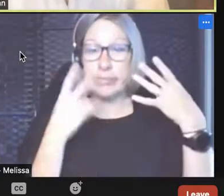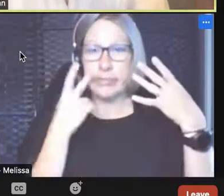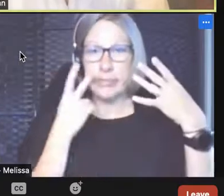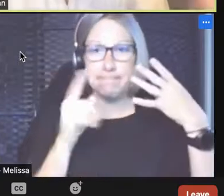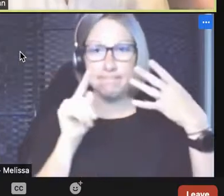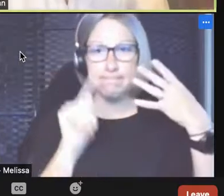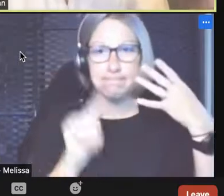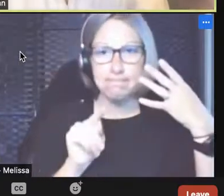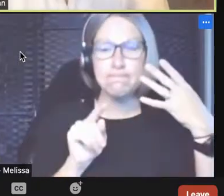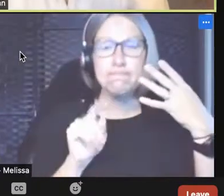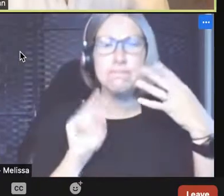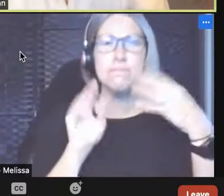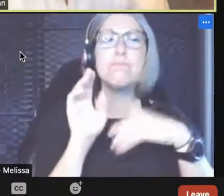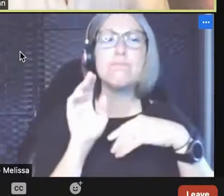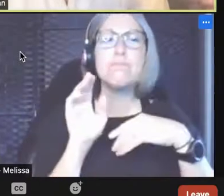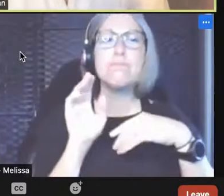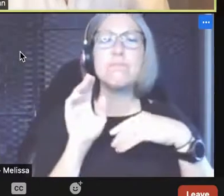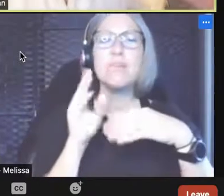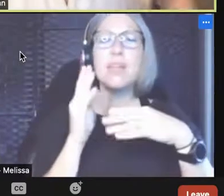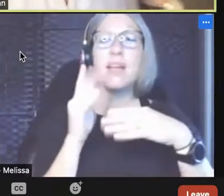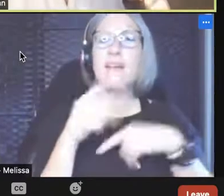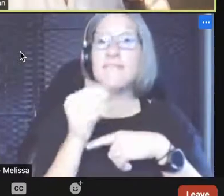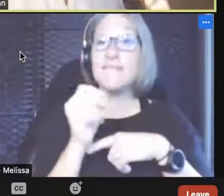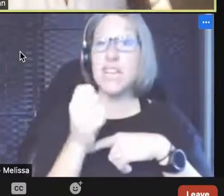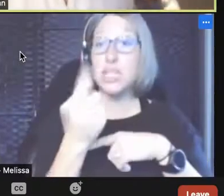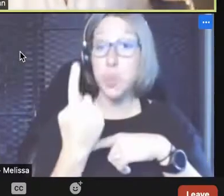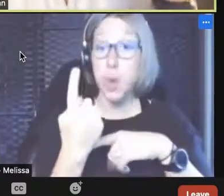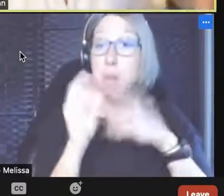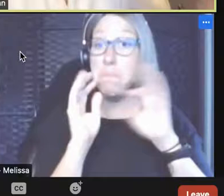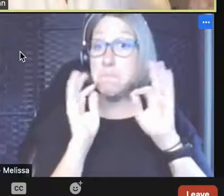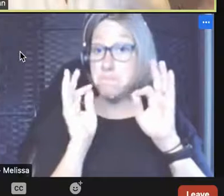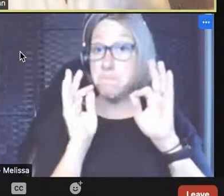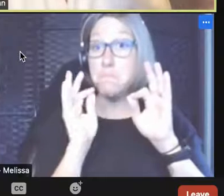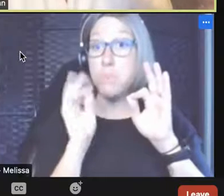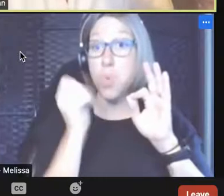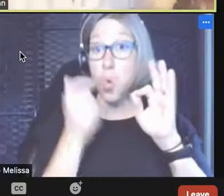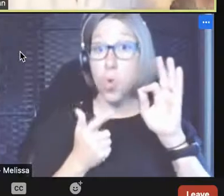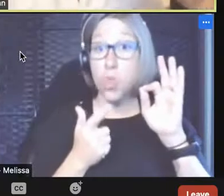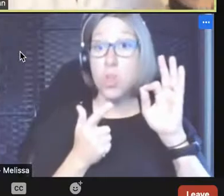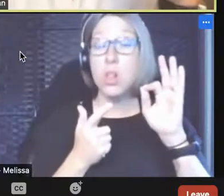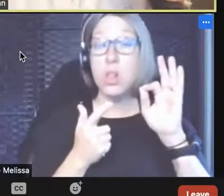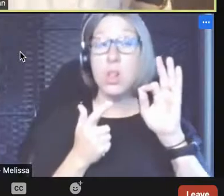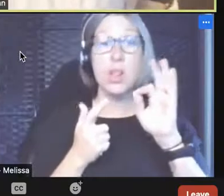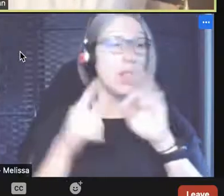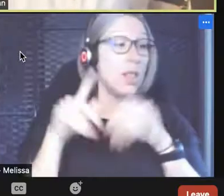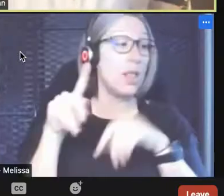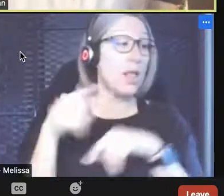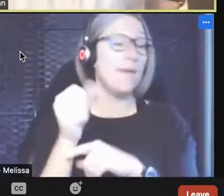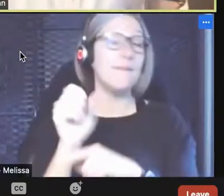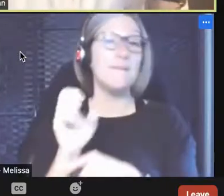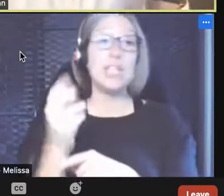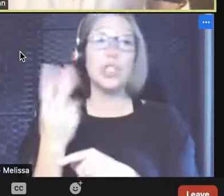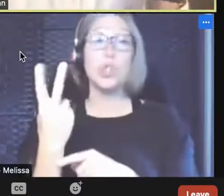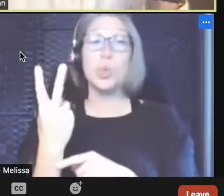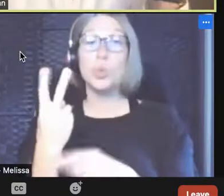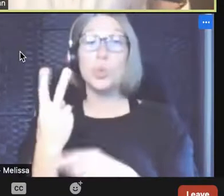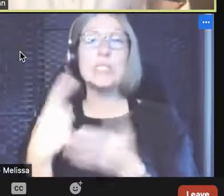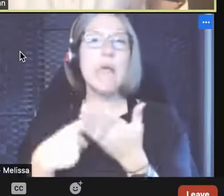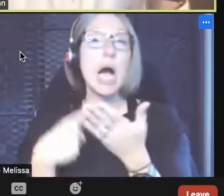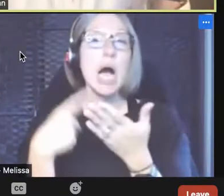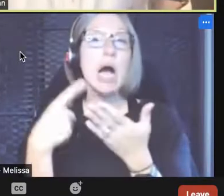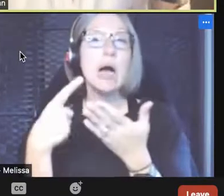She has the things in phase 1, and sometimes some of those things that you see in the phase 2 area,